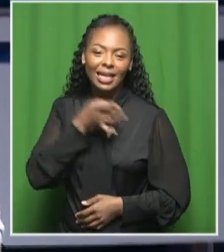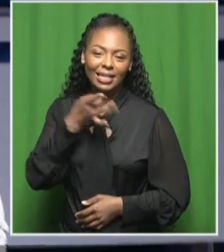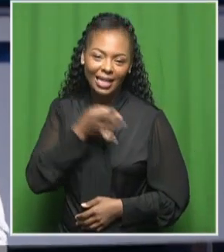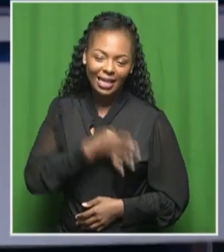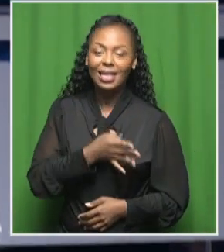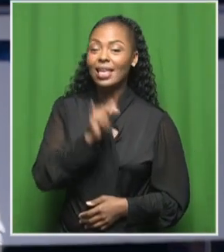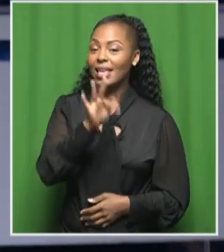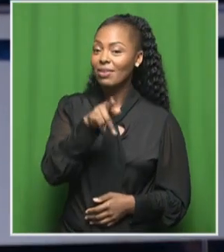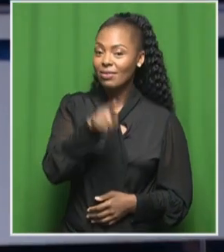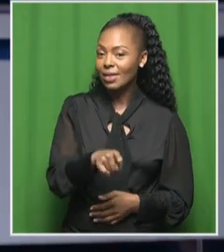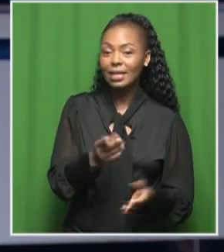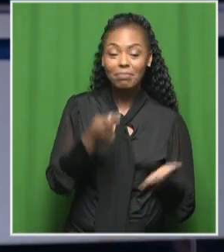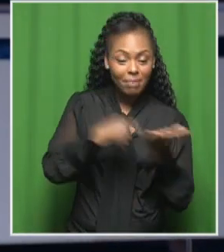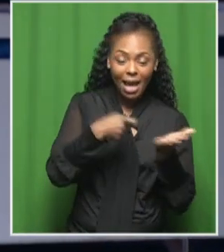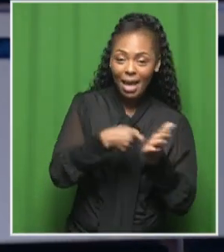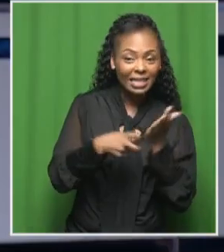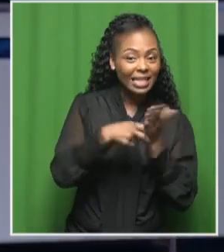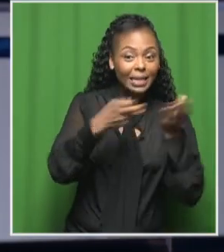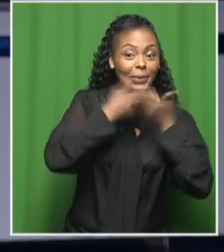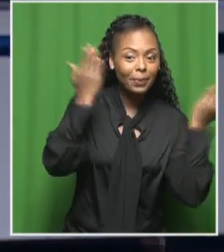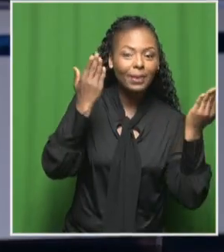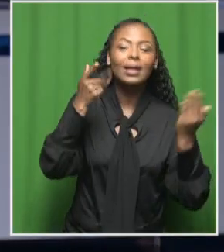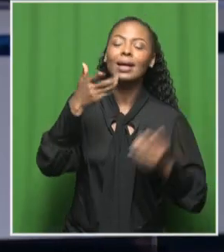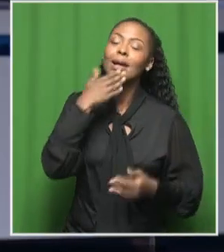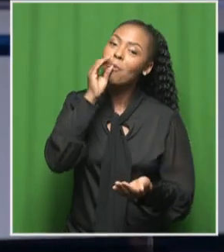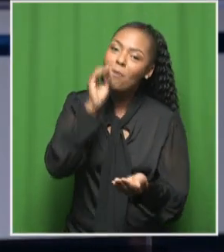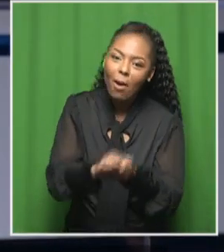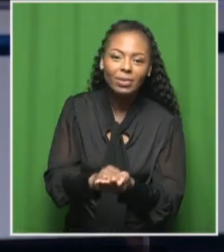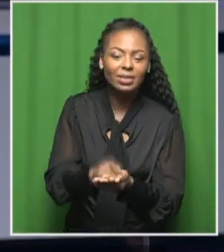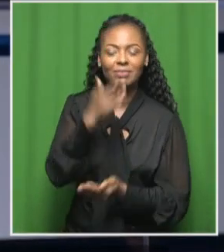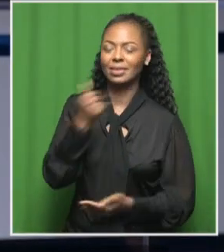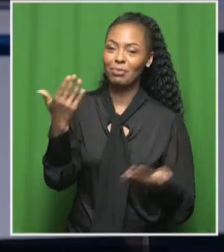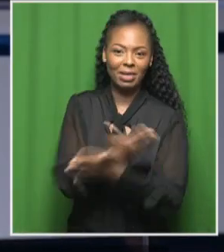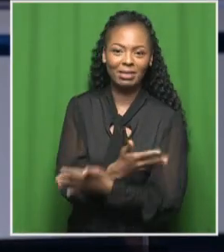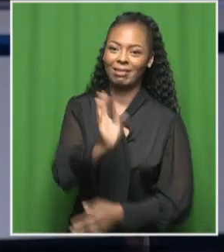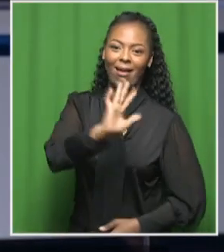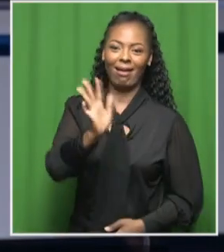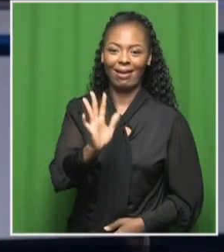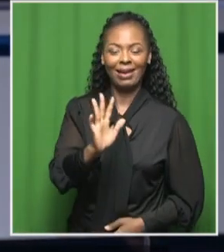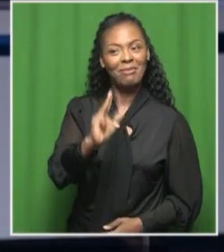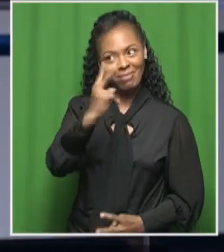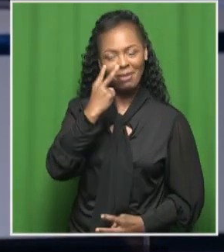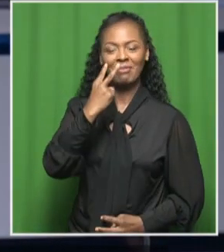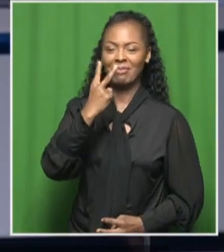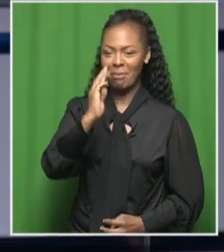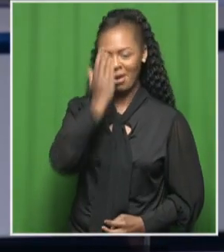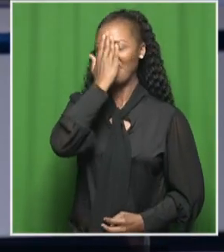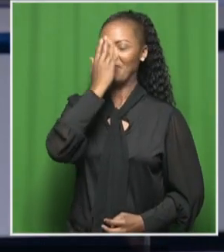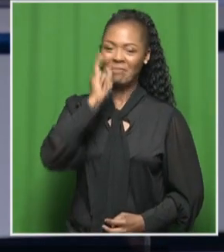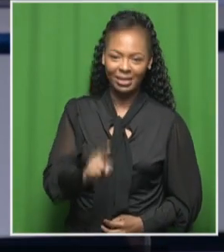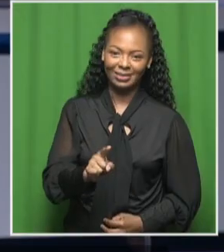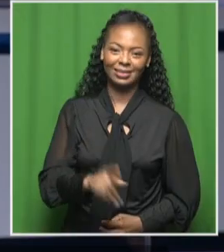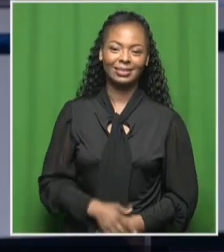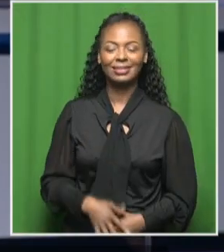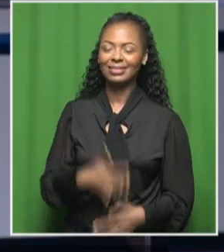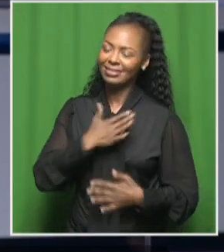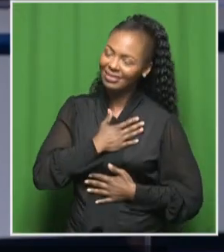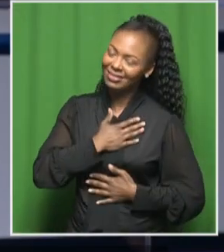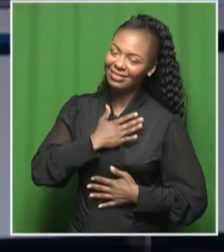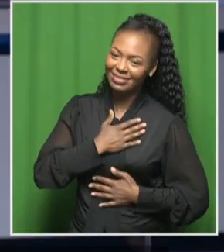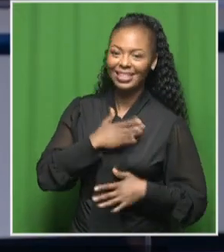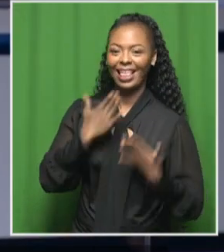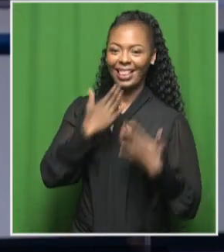got your tickets, you better get your tickets because I promise you, you don't want to miss this. Johnny Gill, it's been an absolute pleasure. They're Thanks